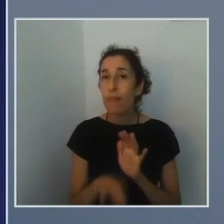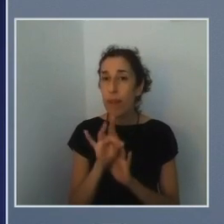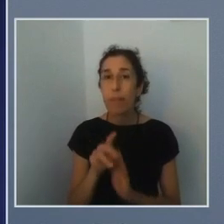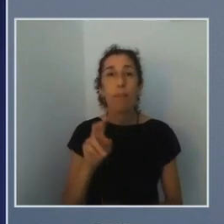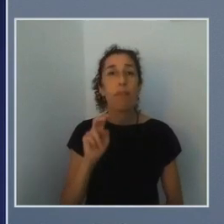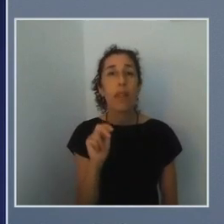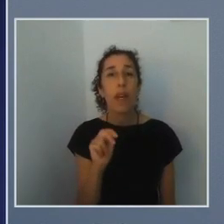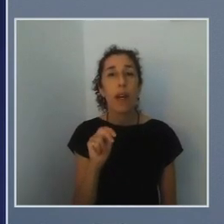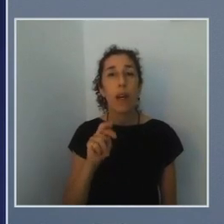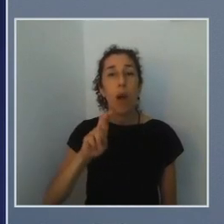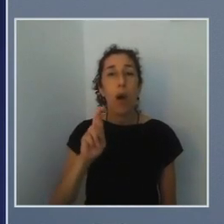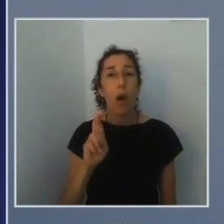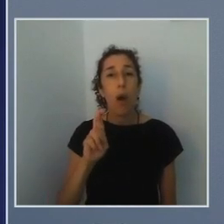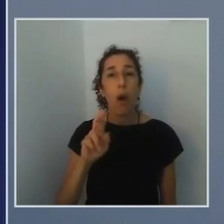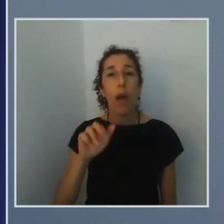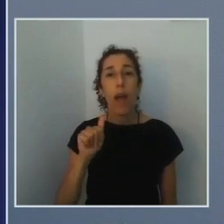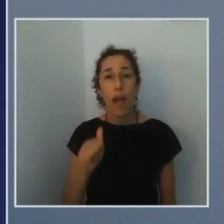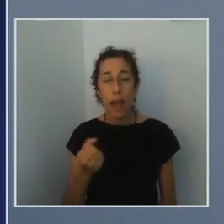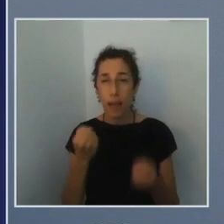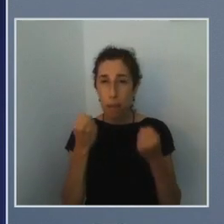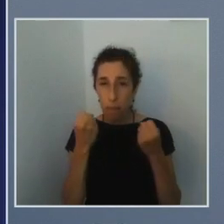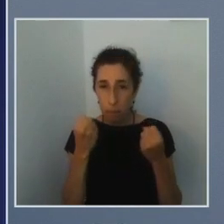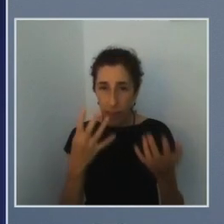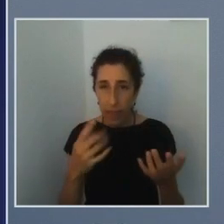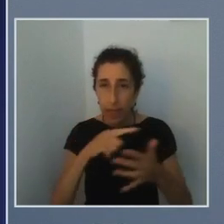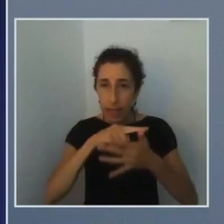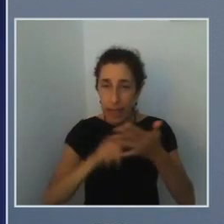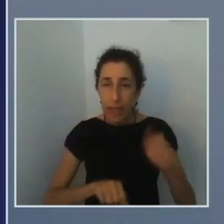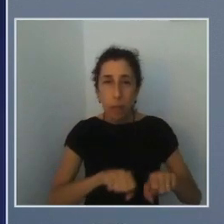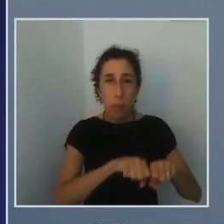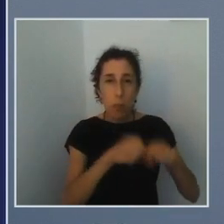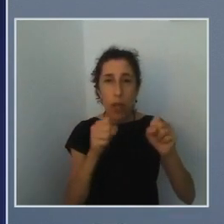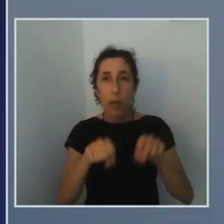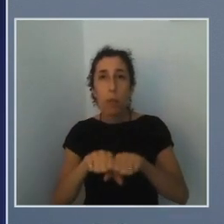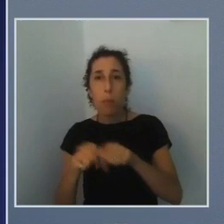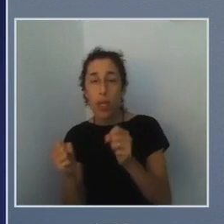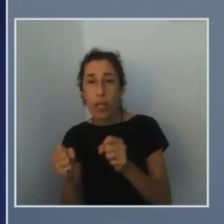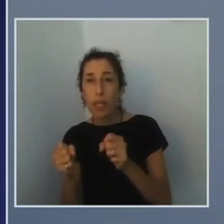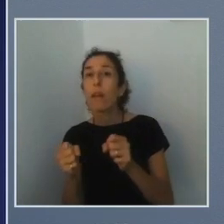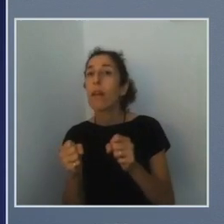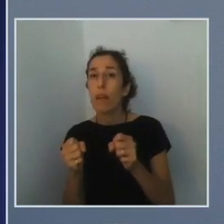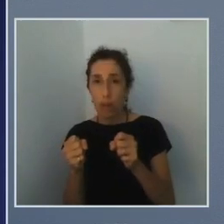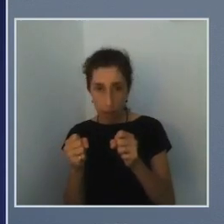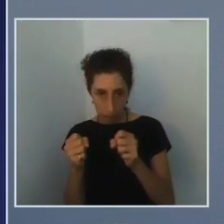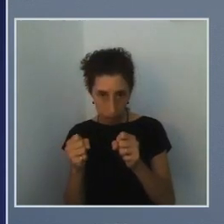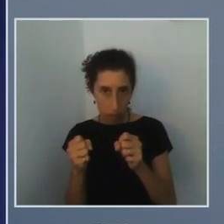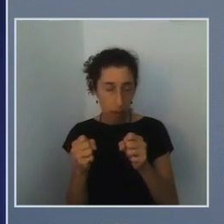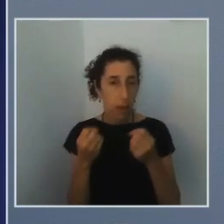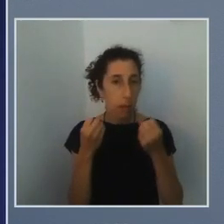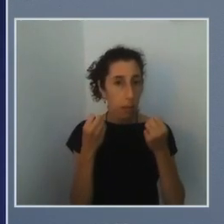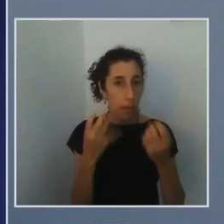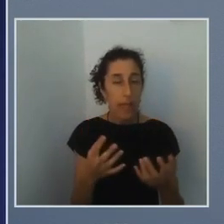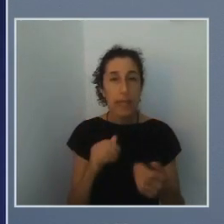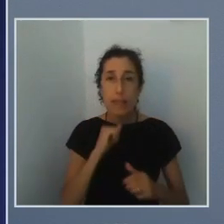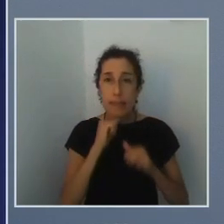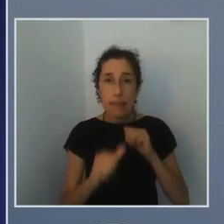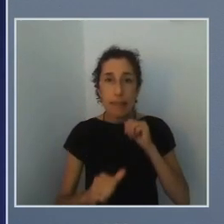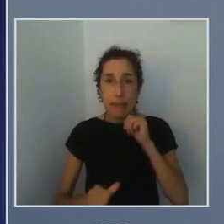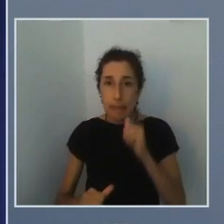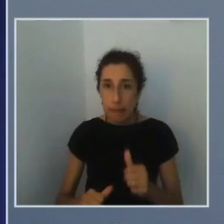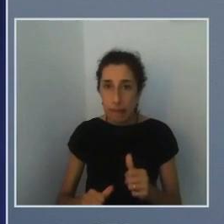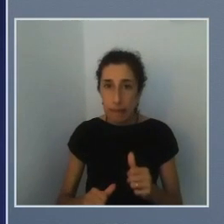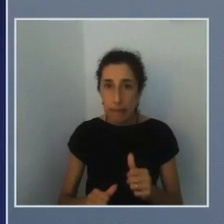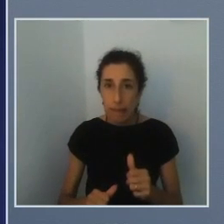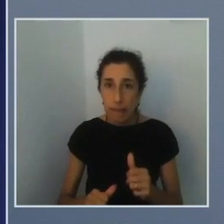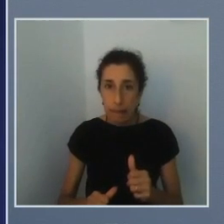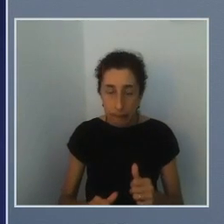and disregard for internal controls that led to the waste and loss of millions in assets